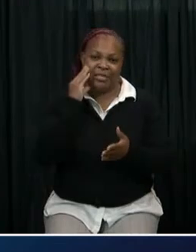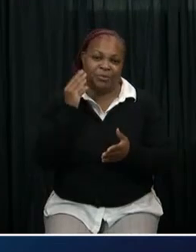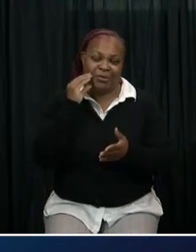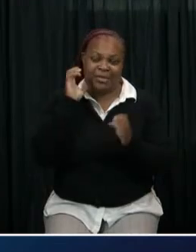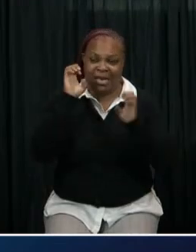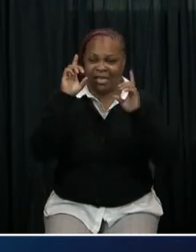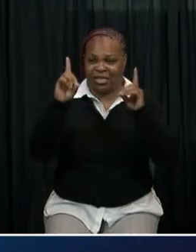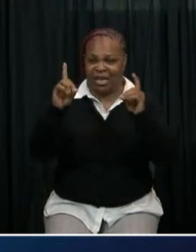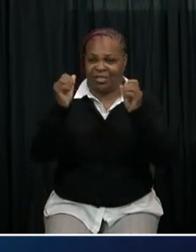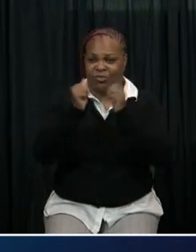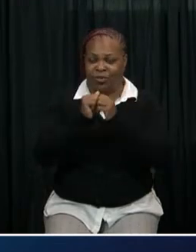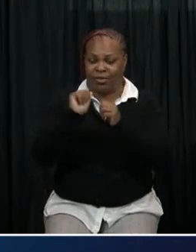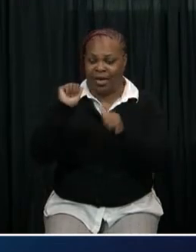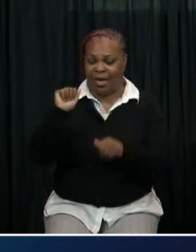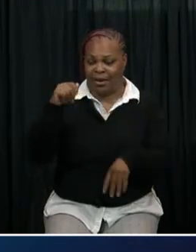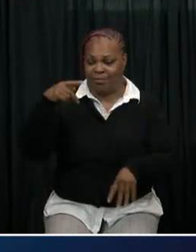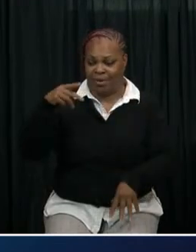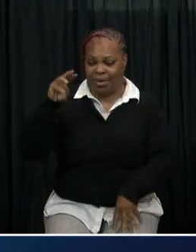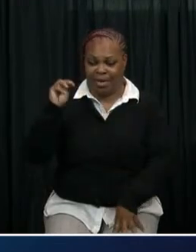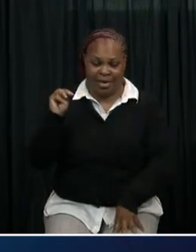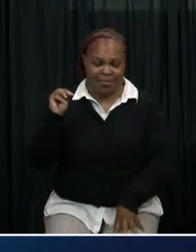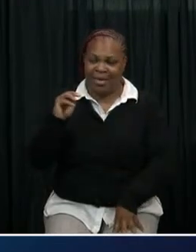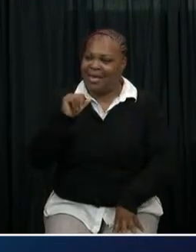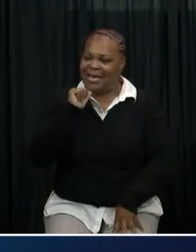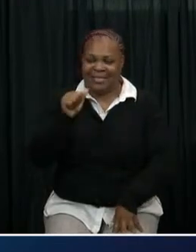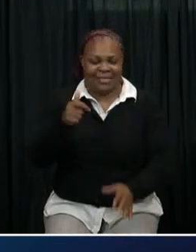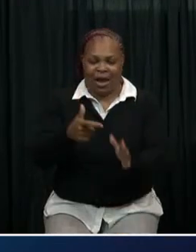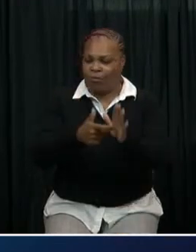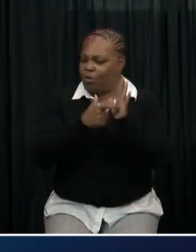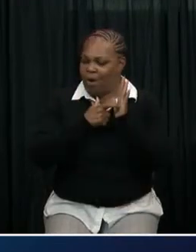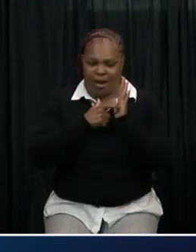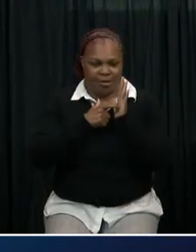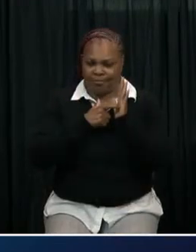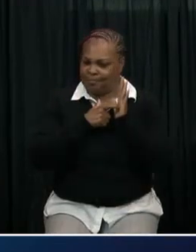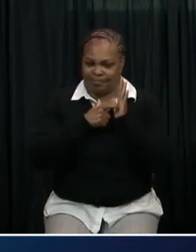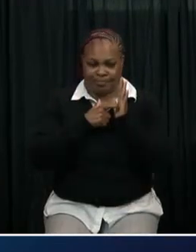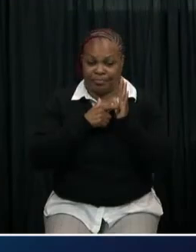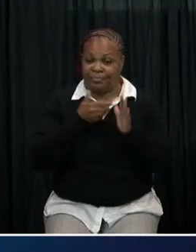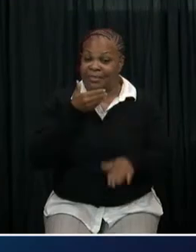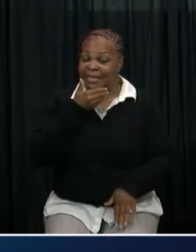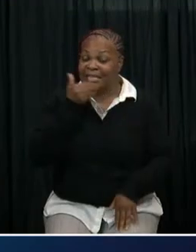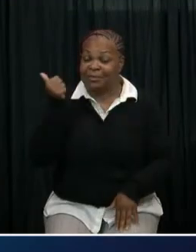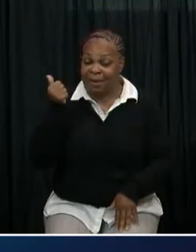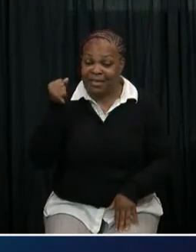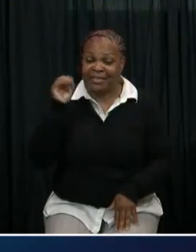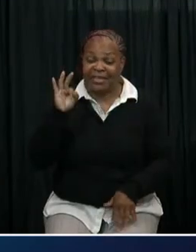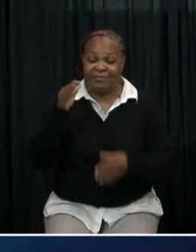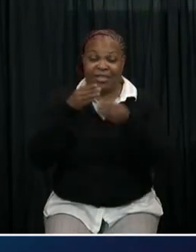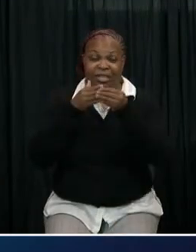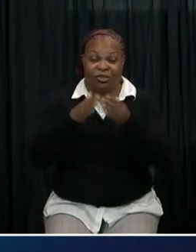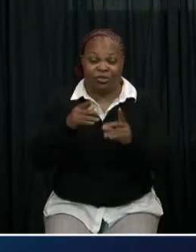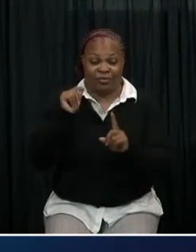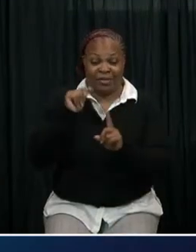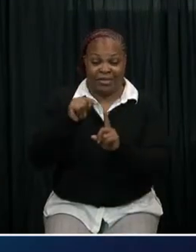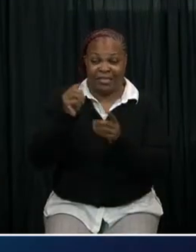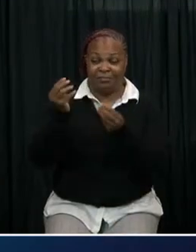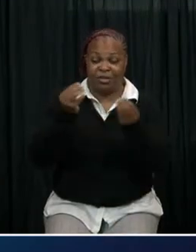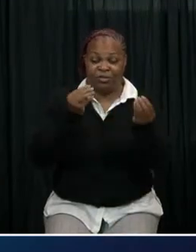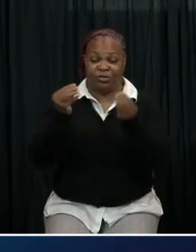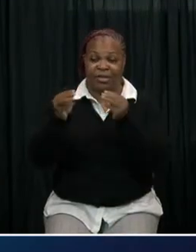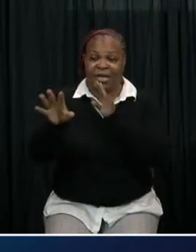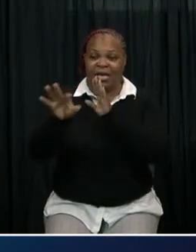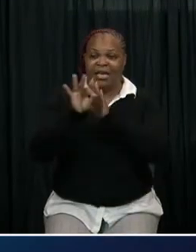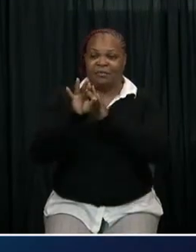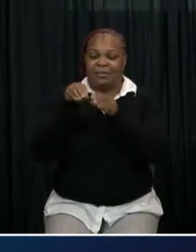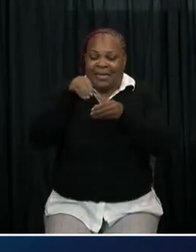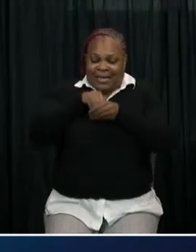with Possibility Ministries, it is not mandatory. It is best if the leadership for this ministry is chosen from